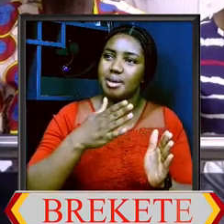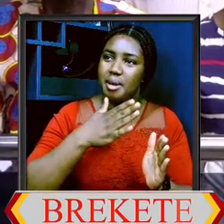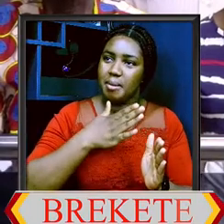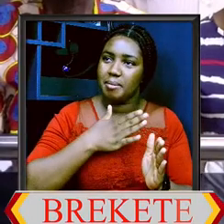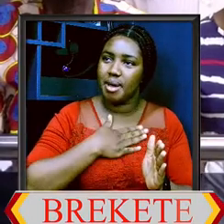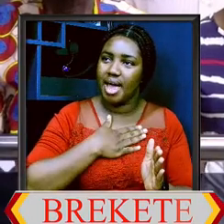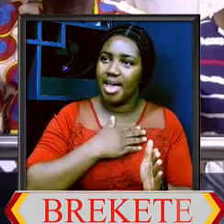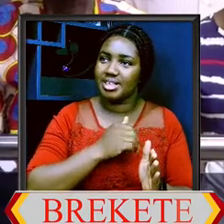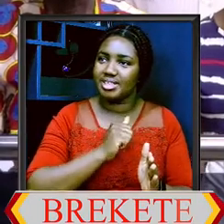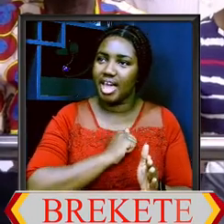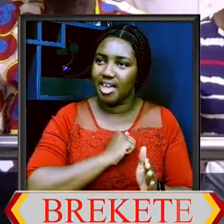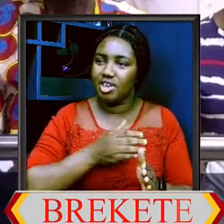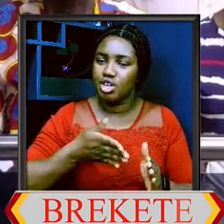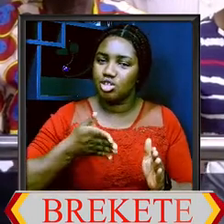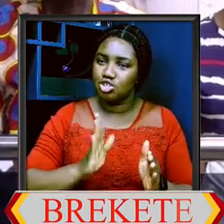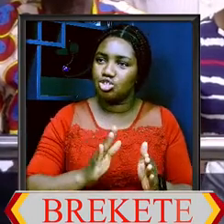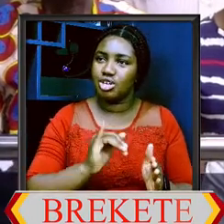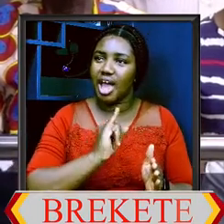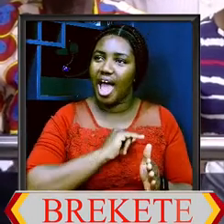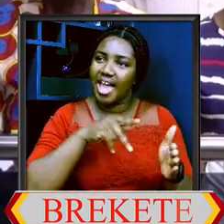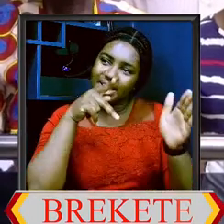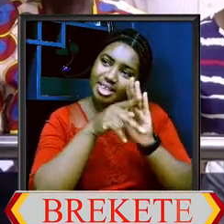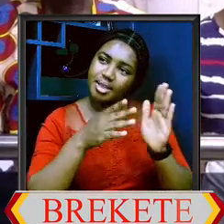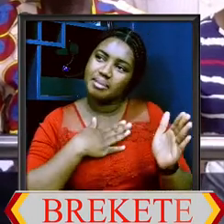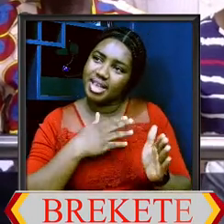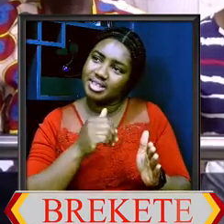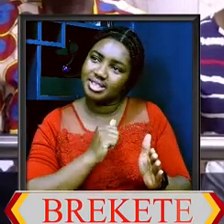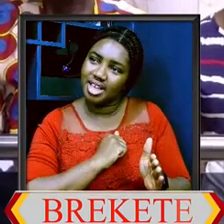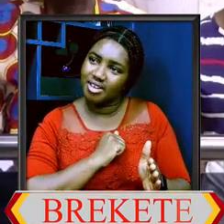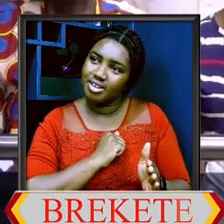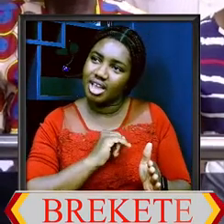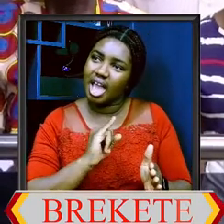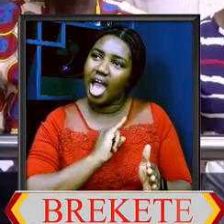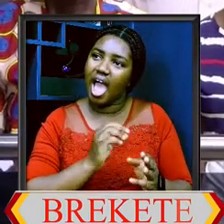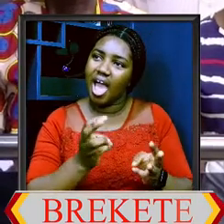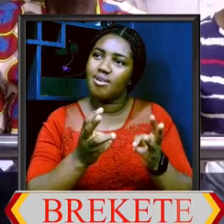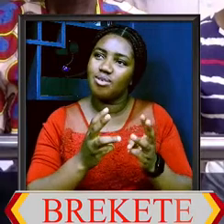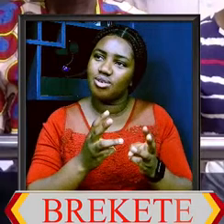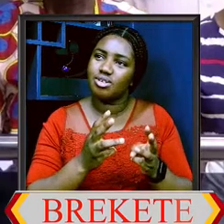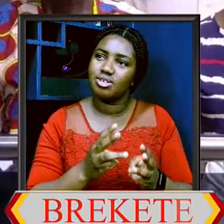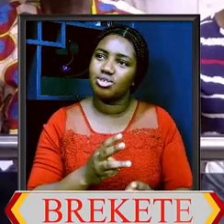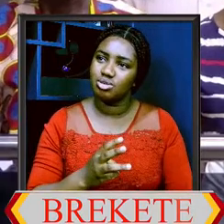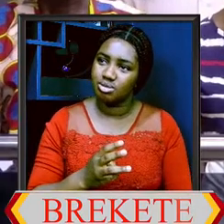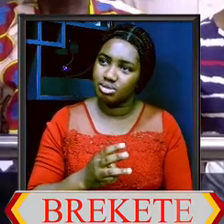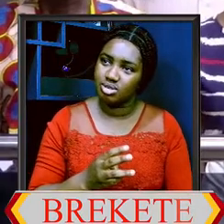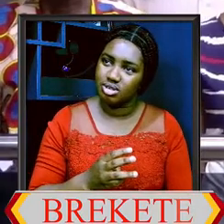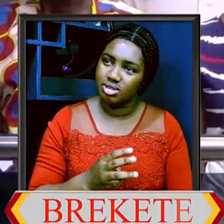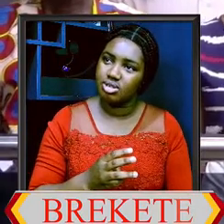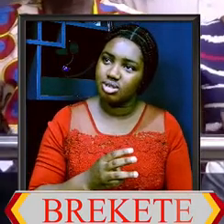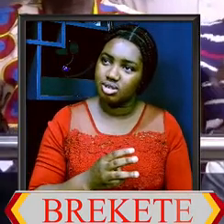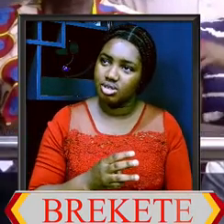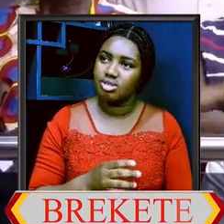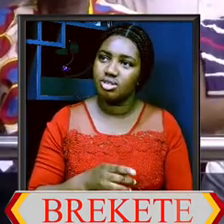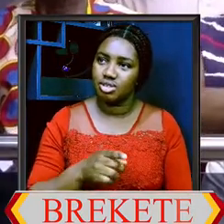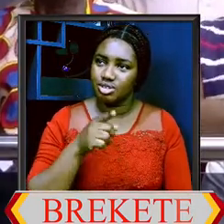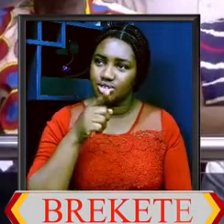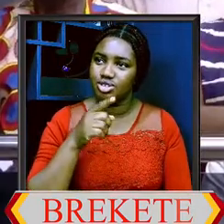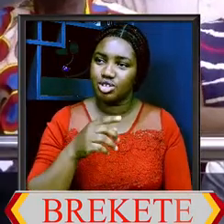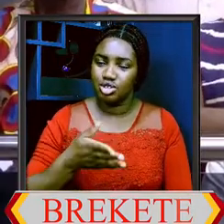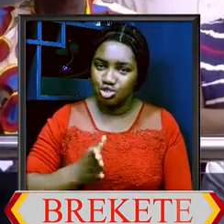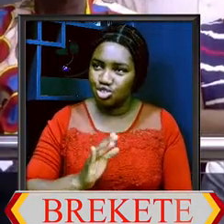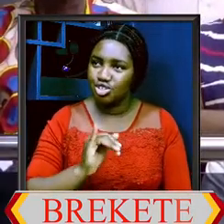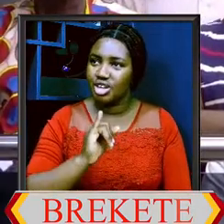no me here should I kill myself I want to kill myself no me you you want to kill